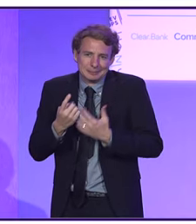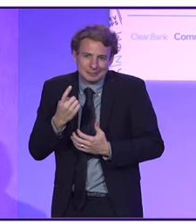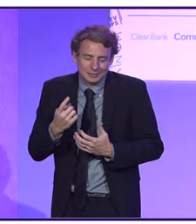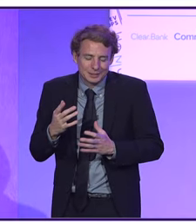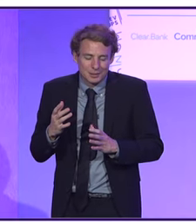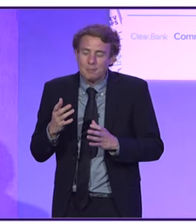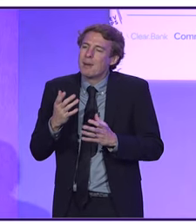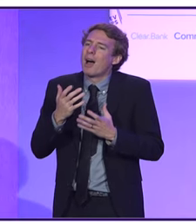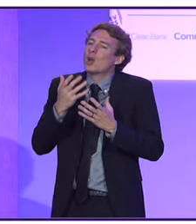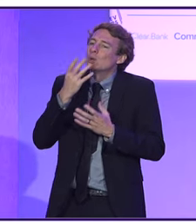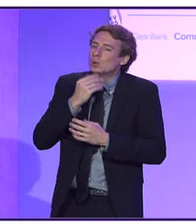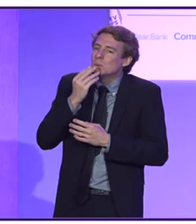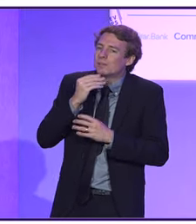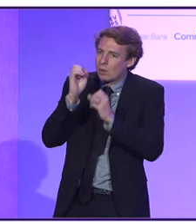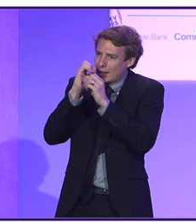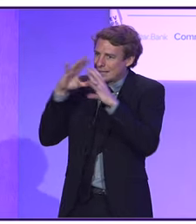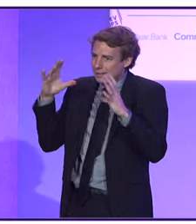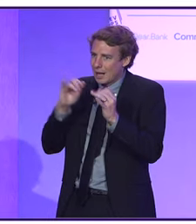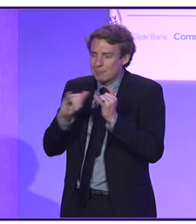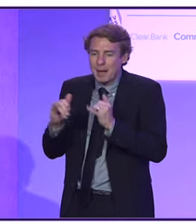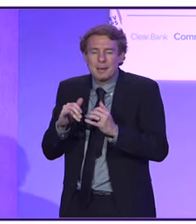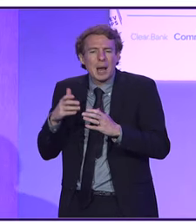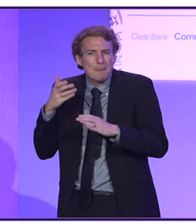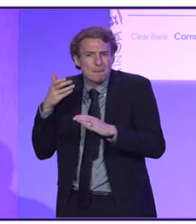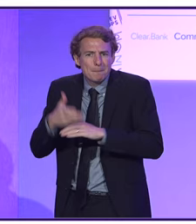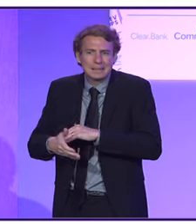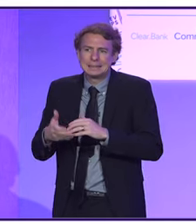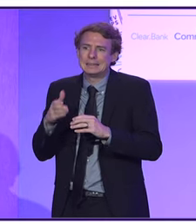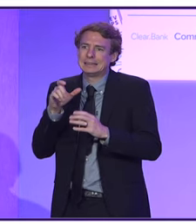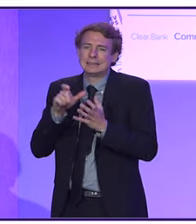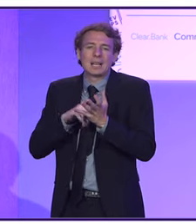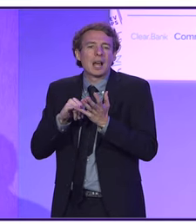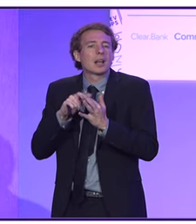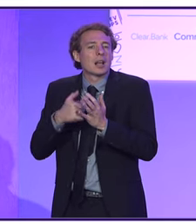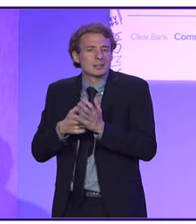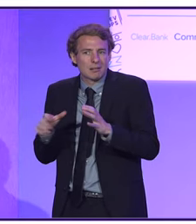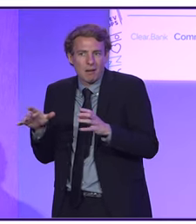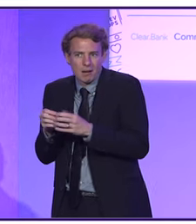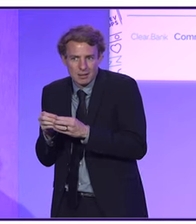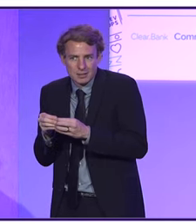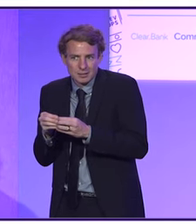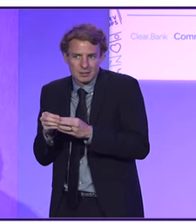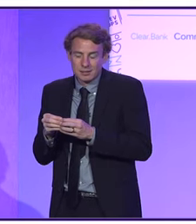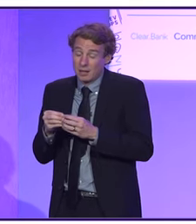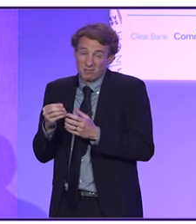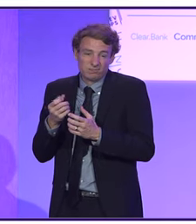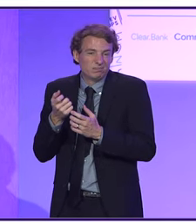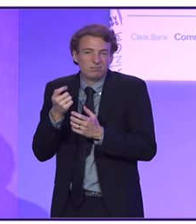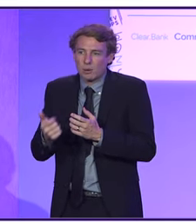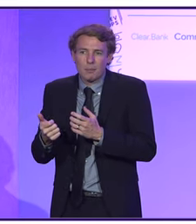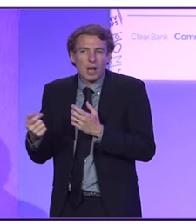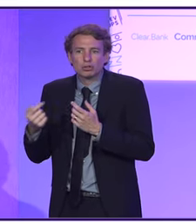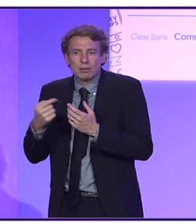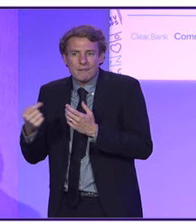you just do that for 5 minutes on a busy cluster, you know, on a node that isn't receiving a huge amount of traffic, just to get some flavor of what's going on. That's an option that you've